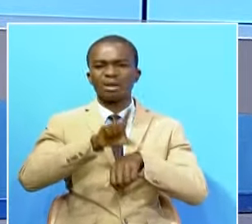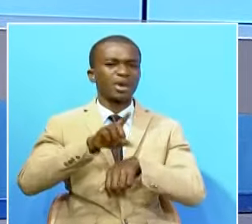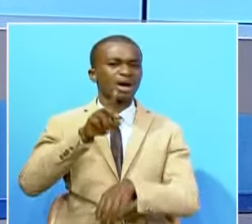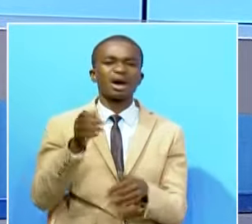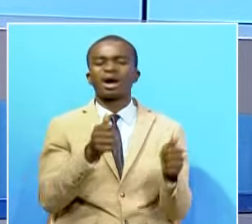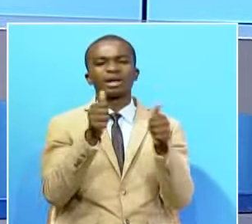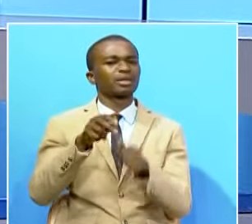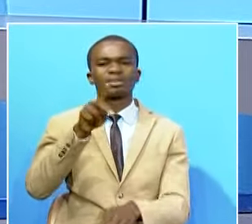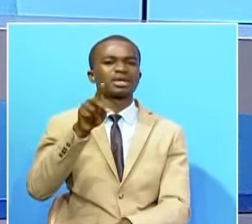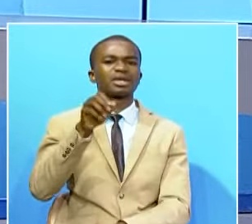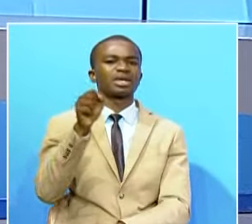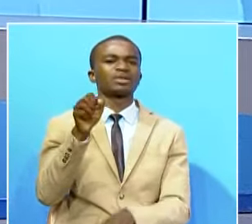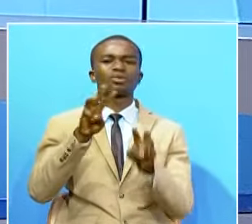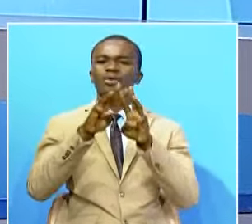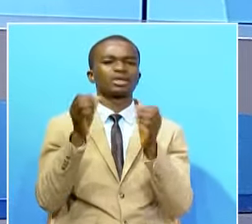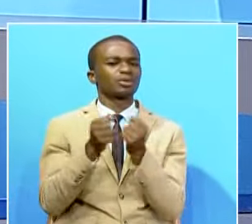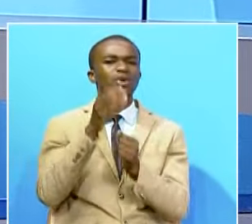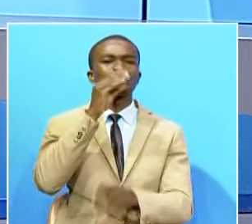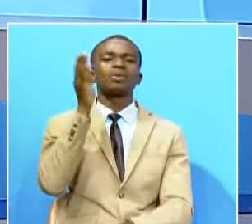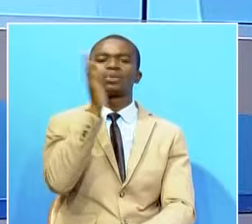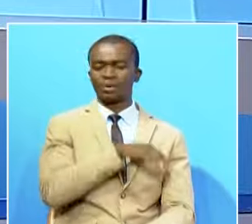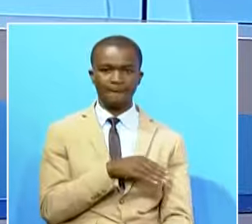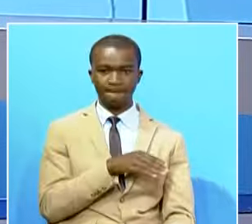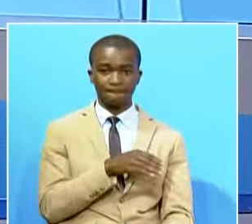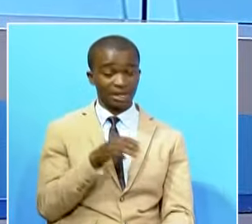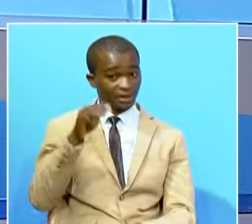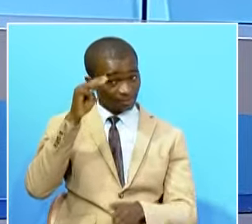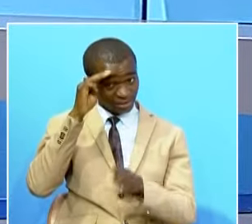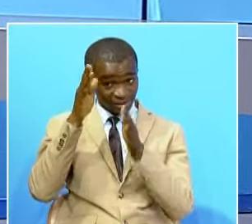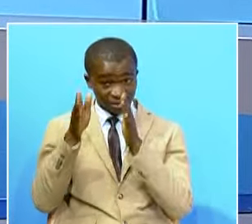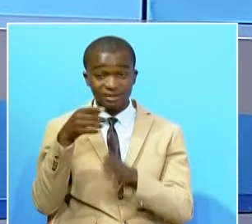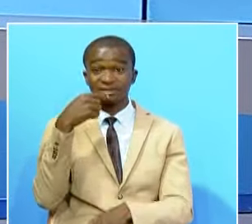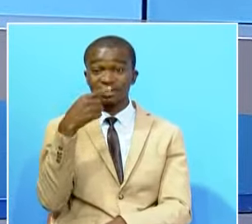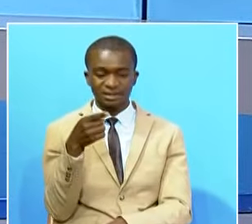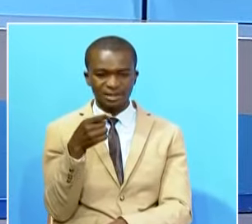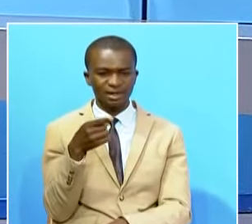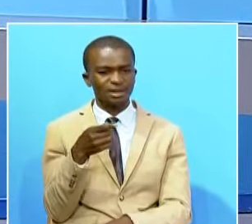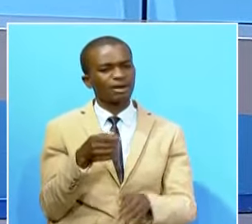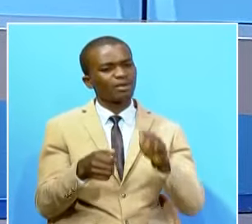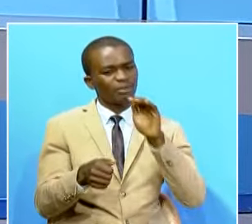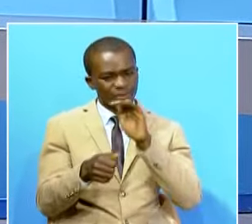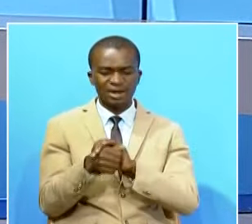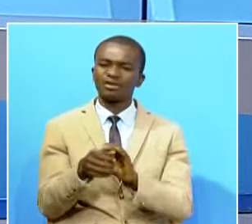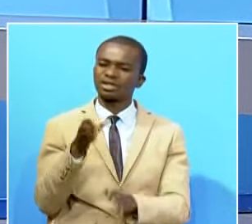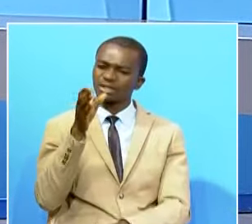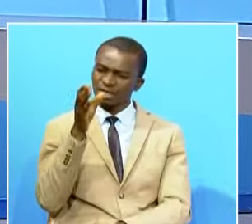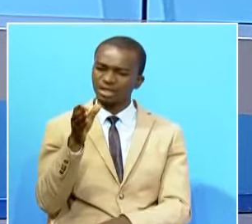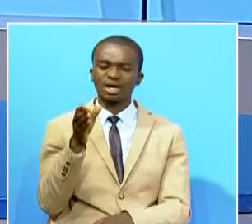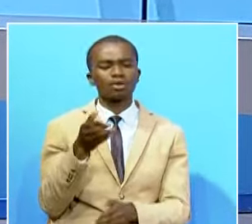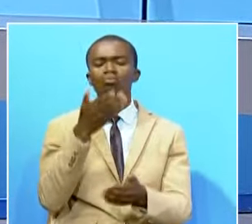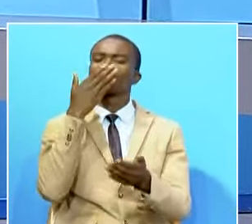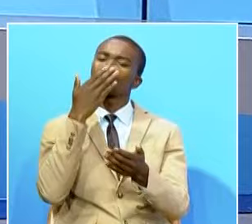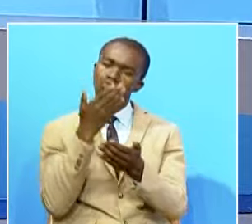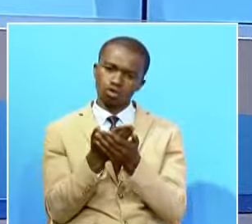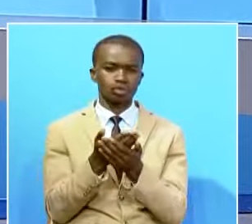government recognizes the role that the private sector plays in creating jobs and driving the country's economic